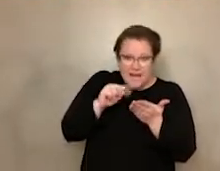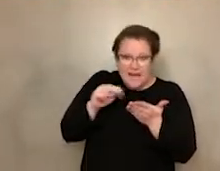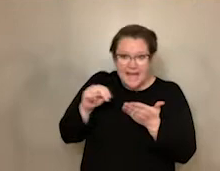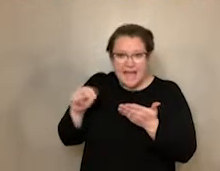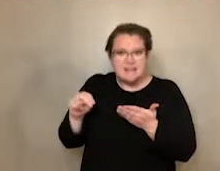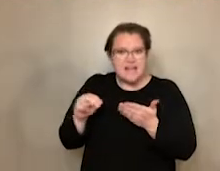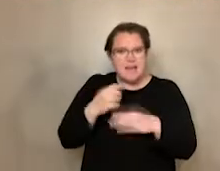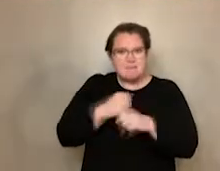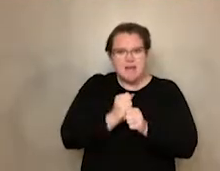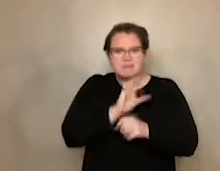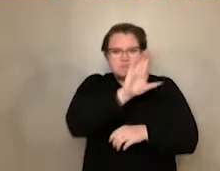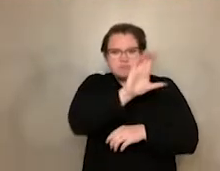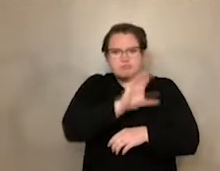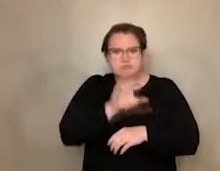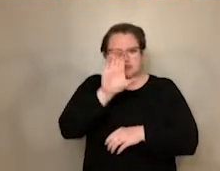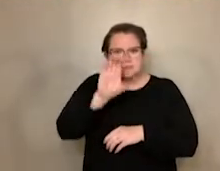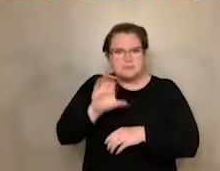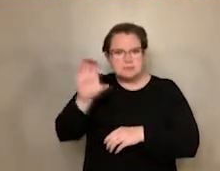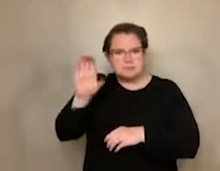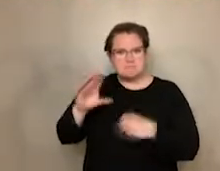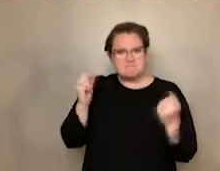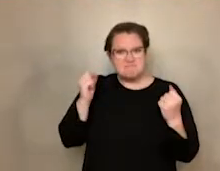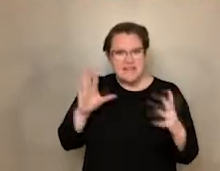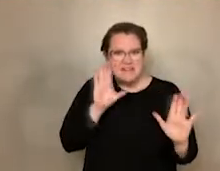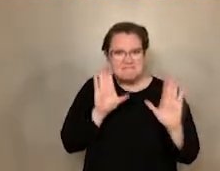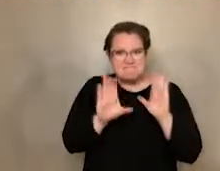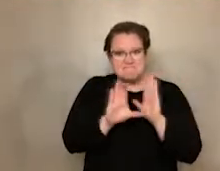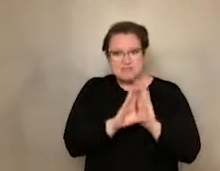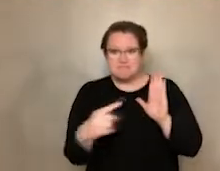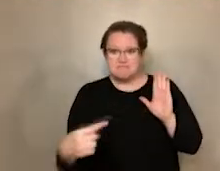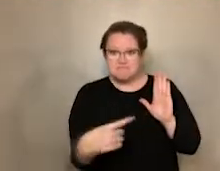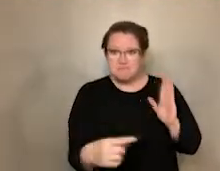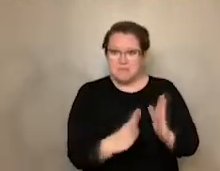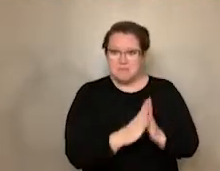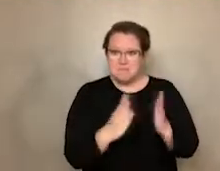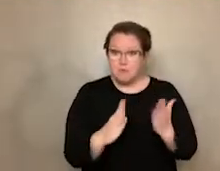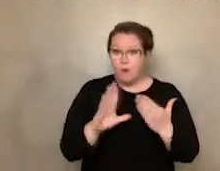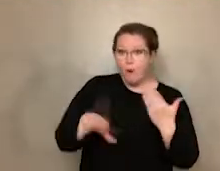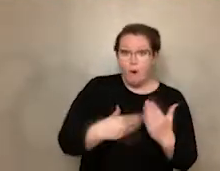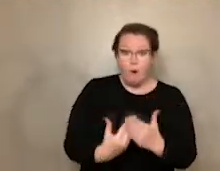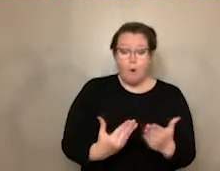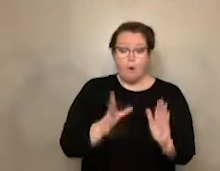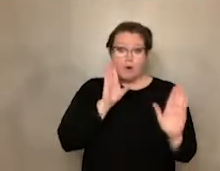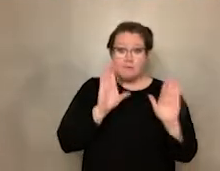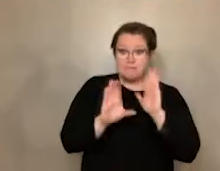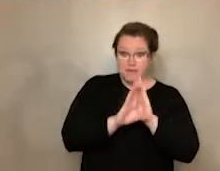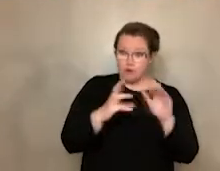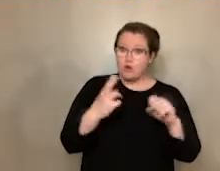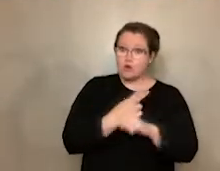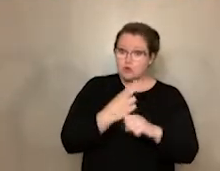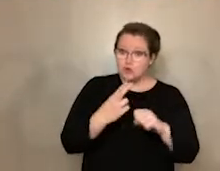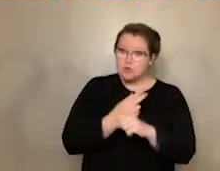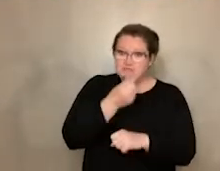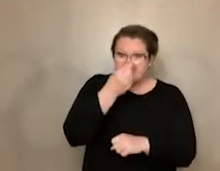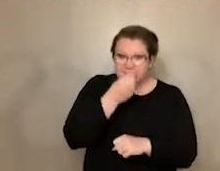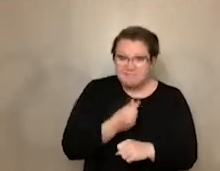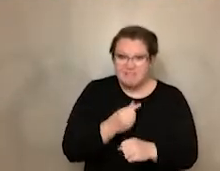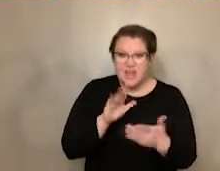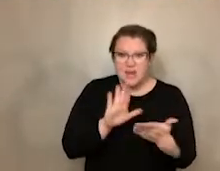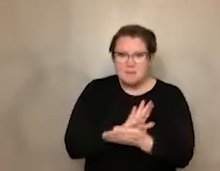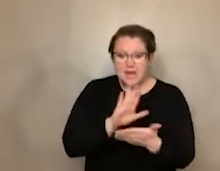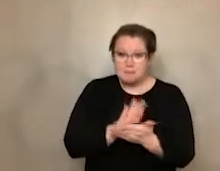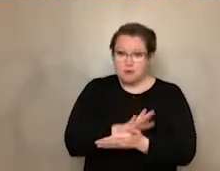together collages for all of these pictures that are in this book. Every one of these pictures are done with tissue paper, and that's